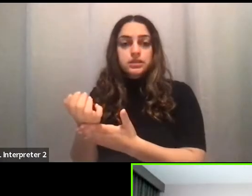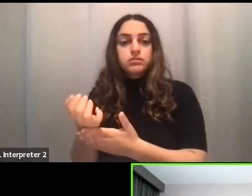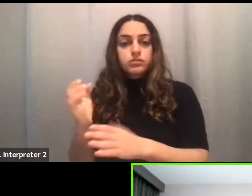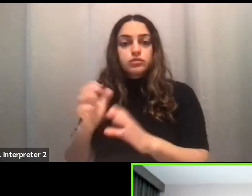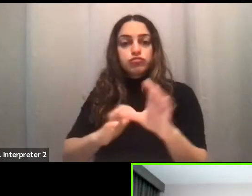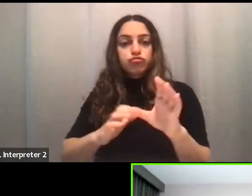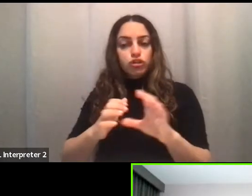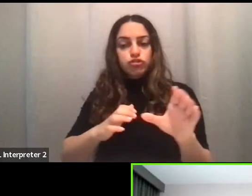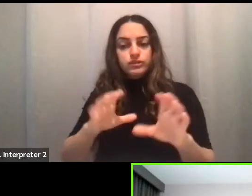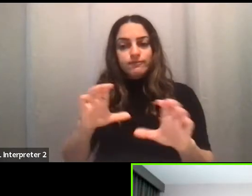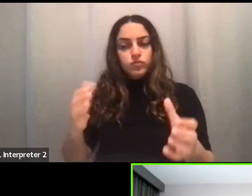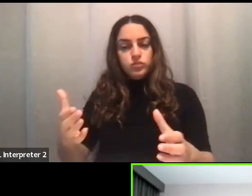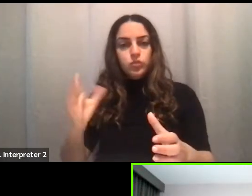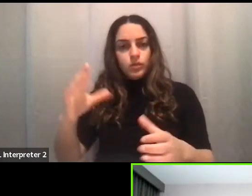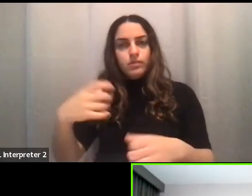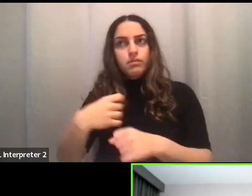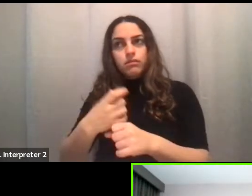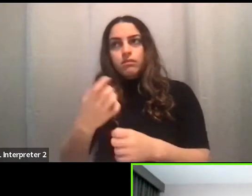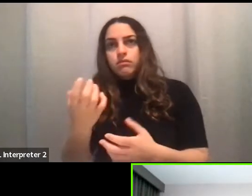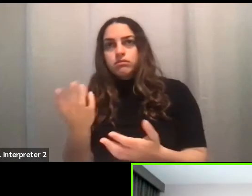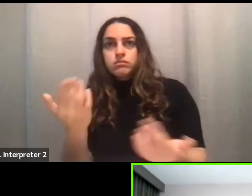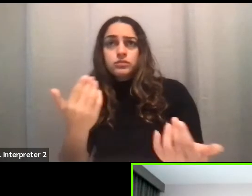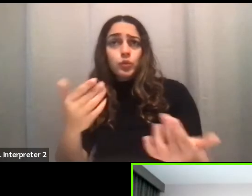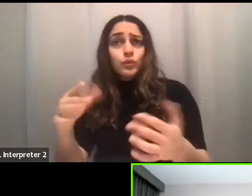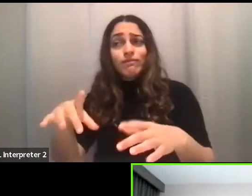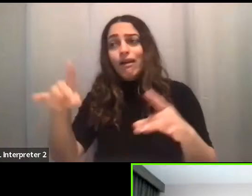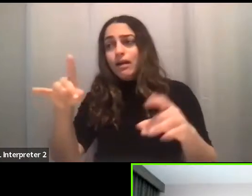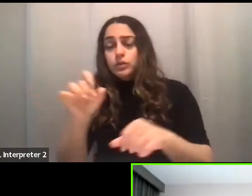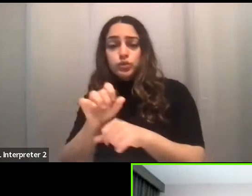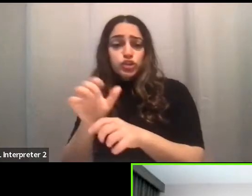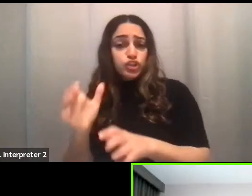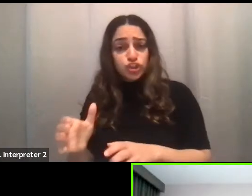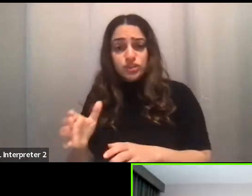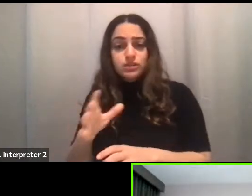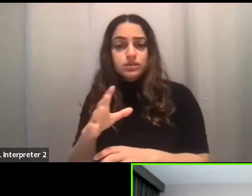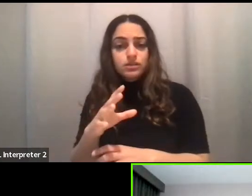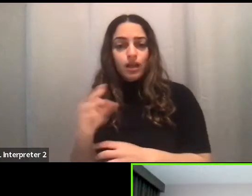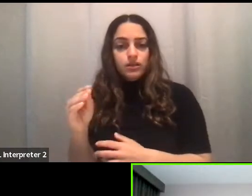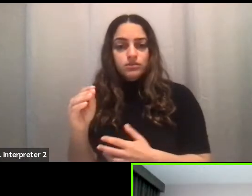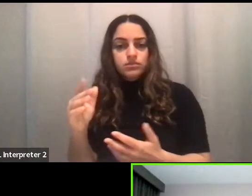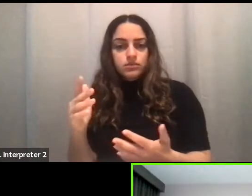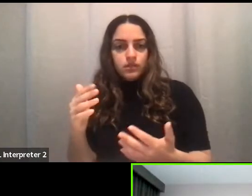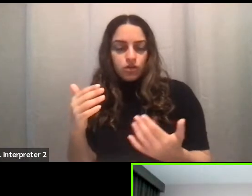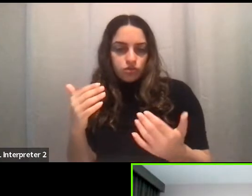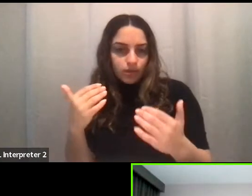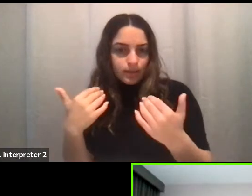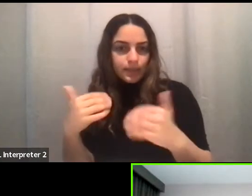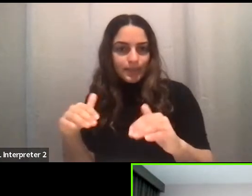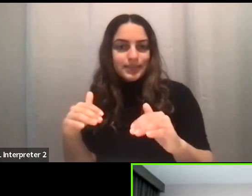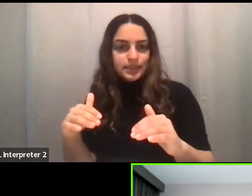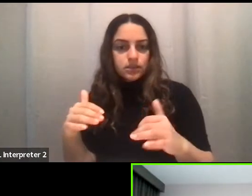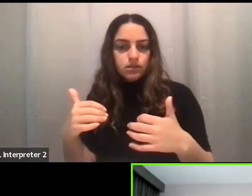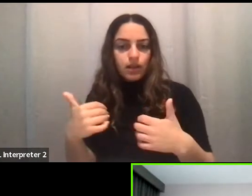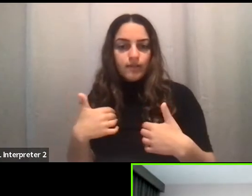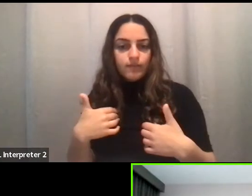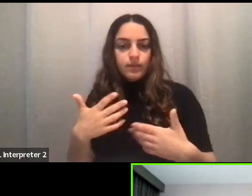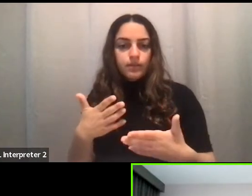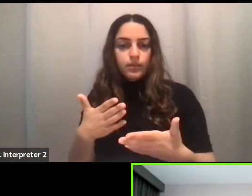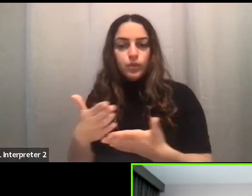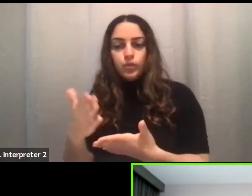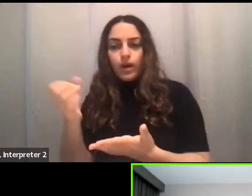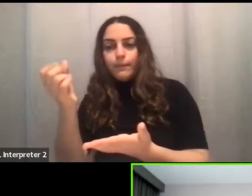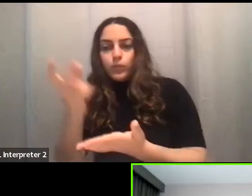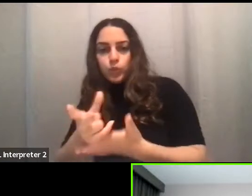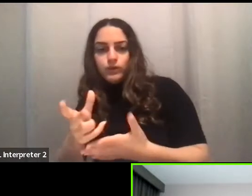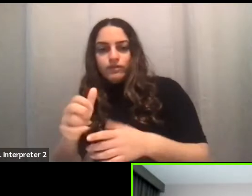making every effort to find workers and to be restricted to getting them through approved apprenticeship